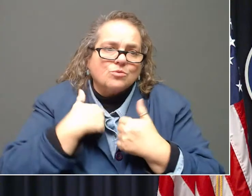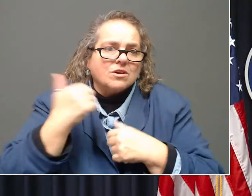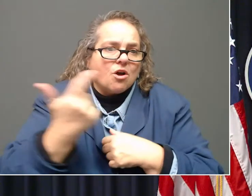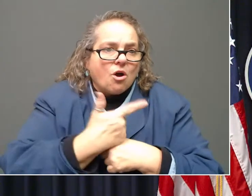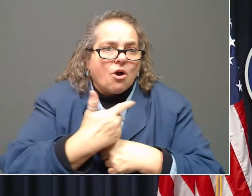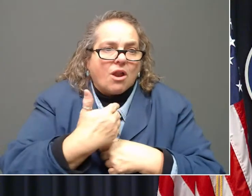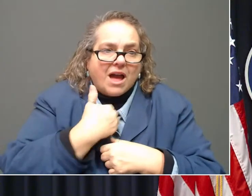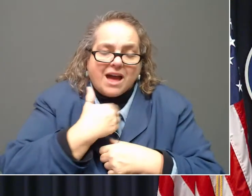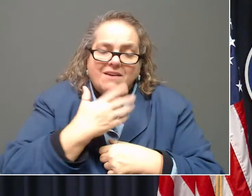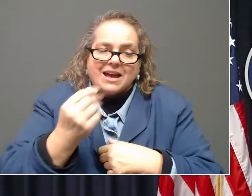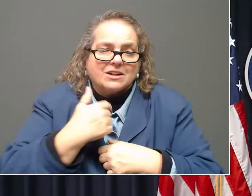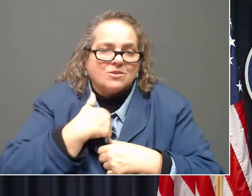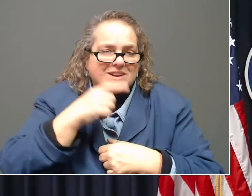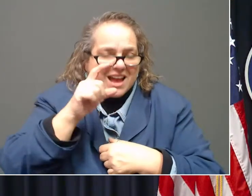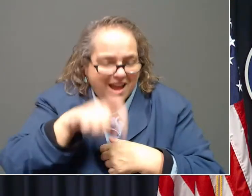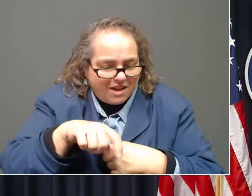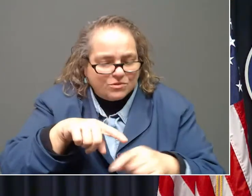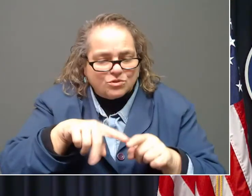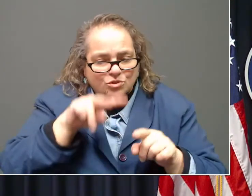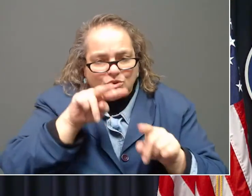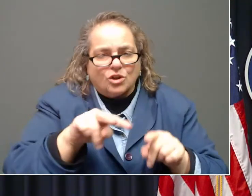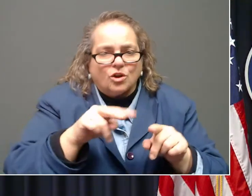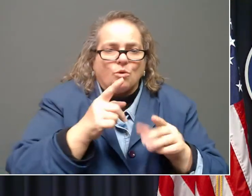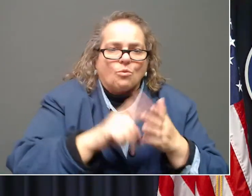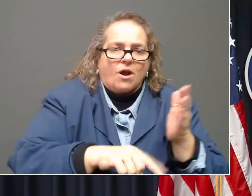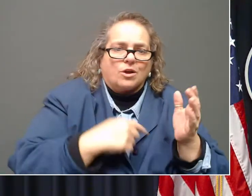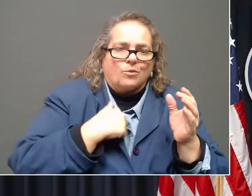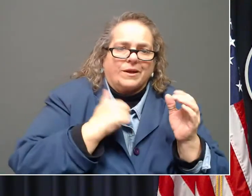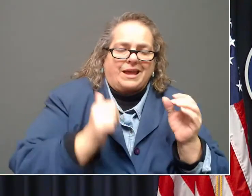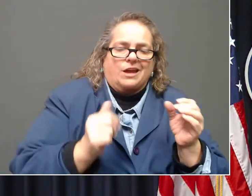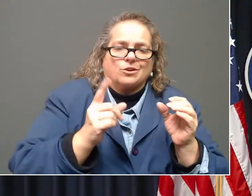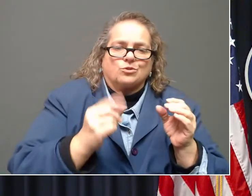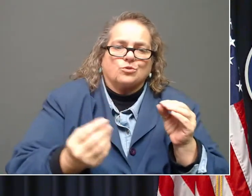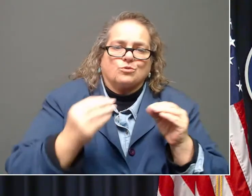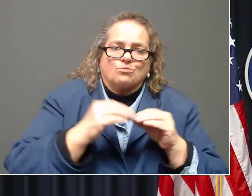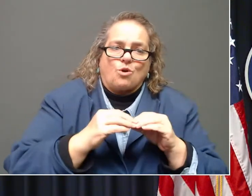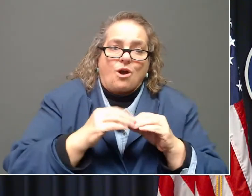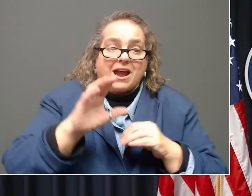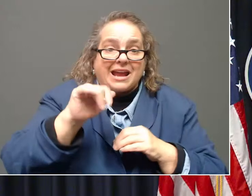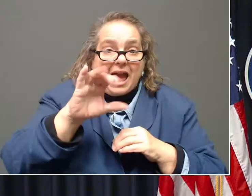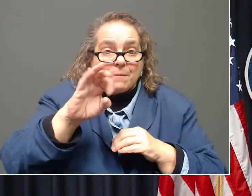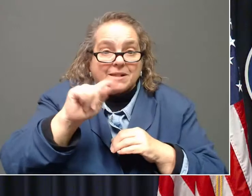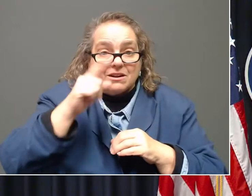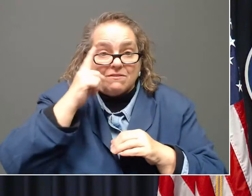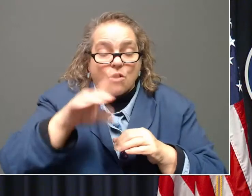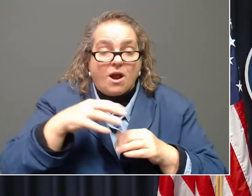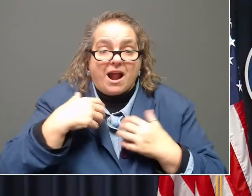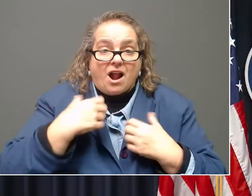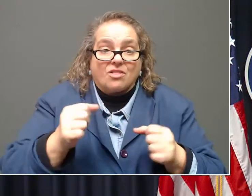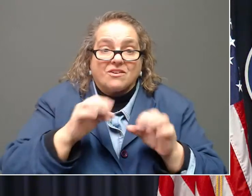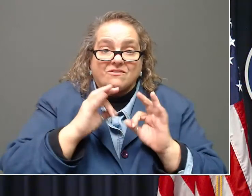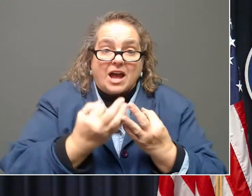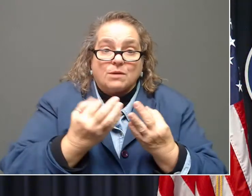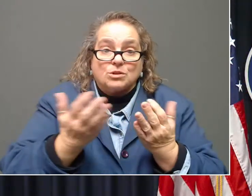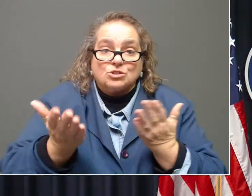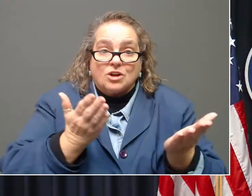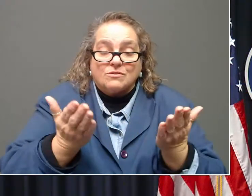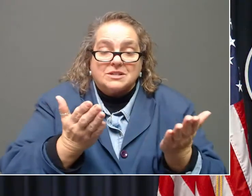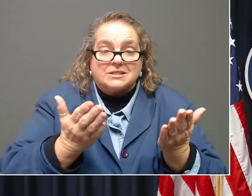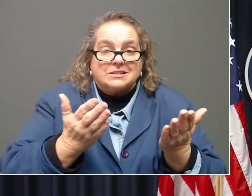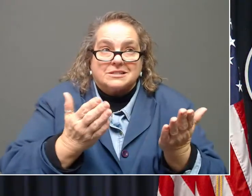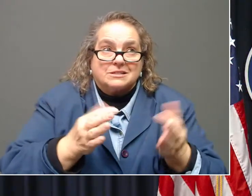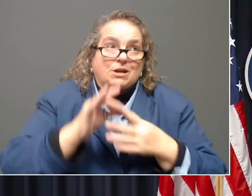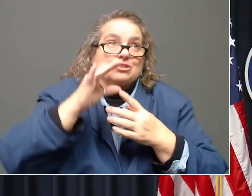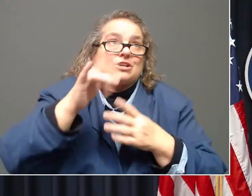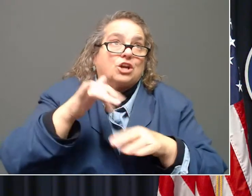Good evening, Governor. The American Psychological Association says that addressing stress should be a part of the COVID recovery plan. Is